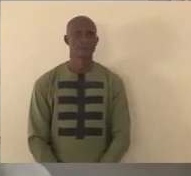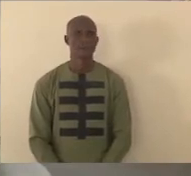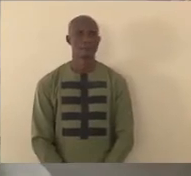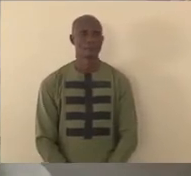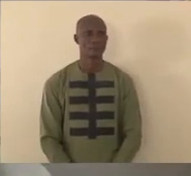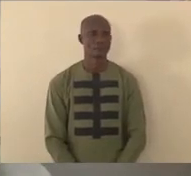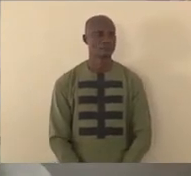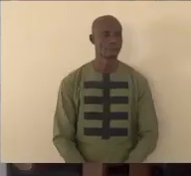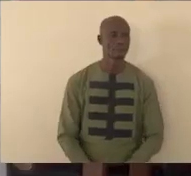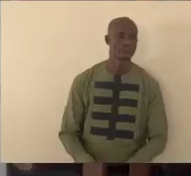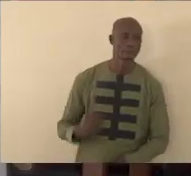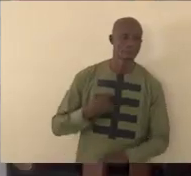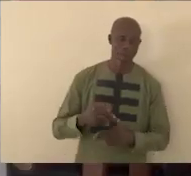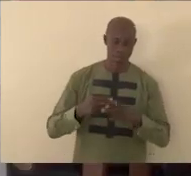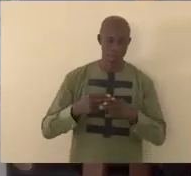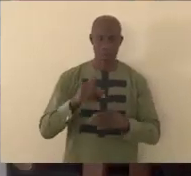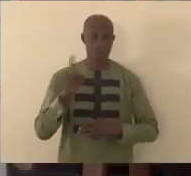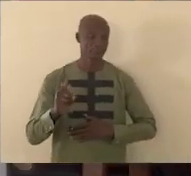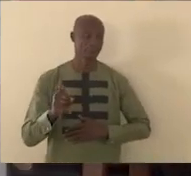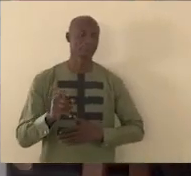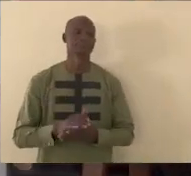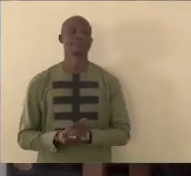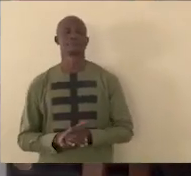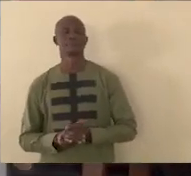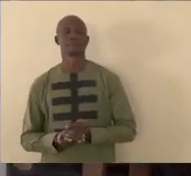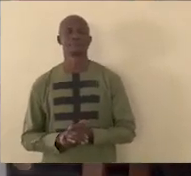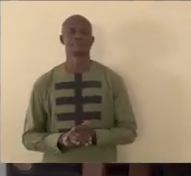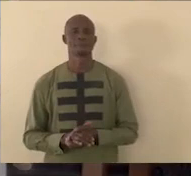We have a brief moment of questions.